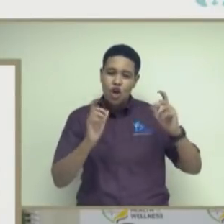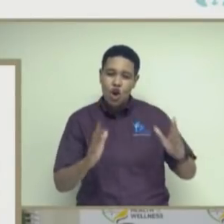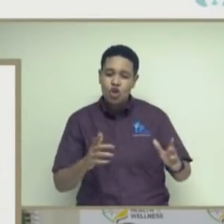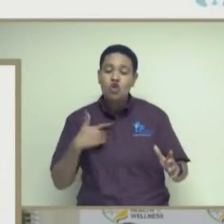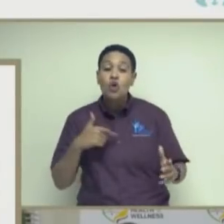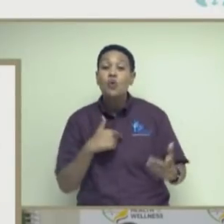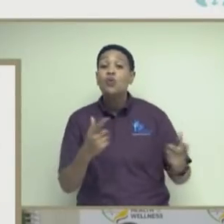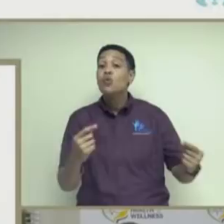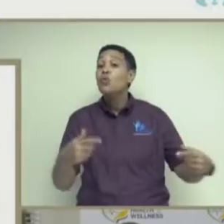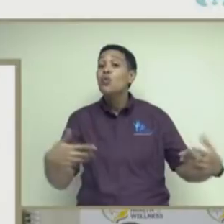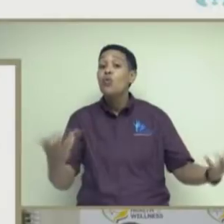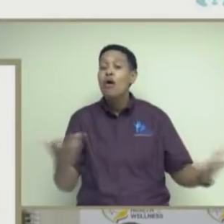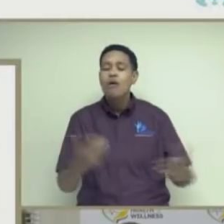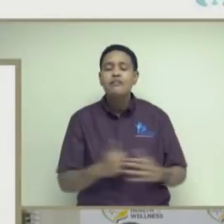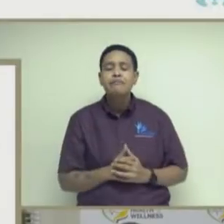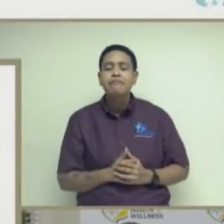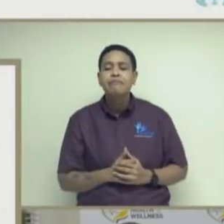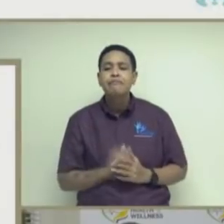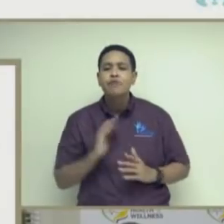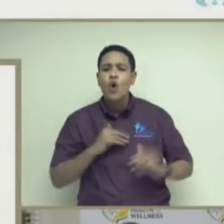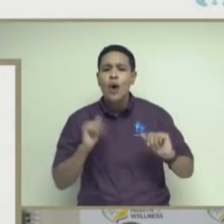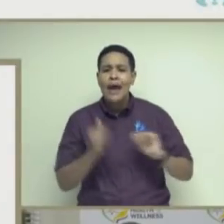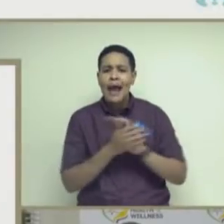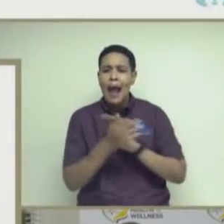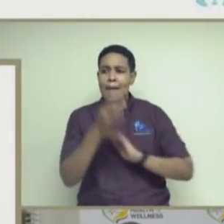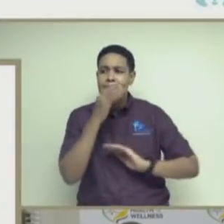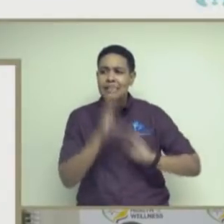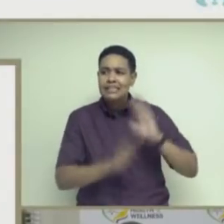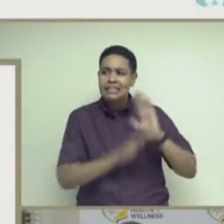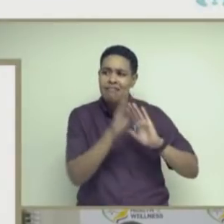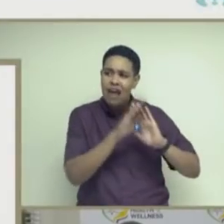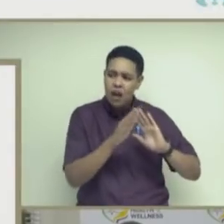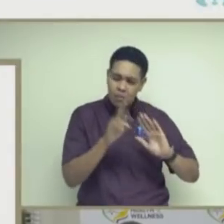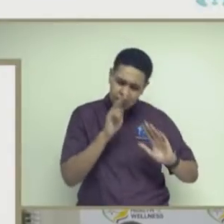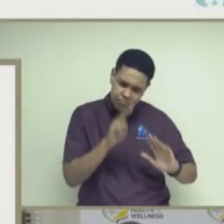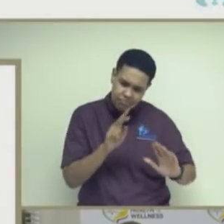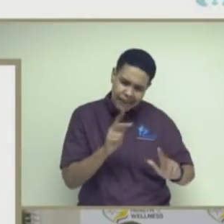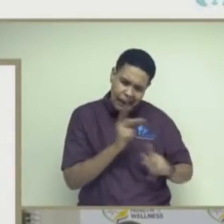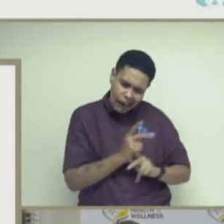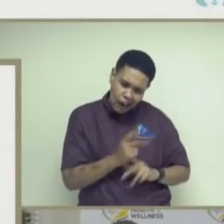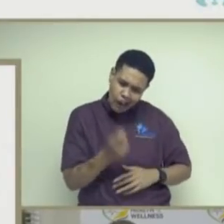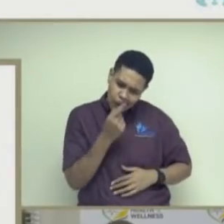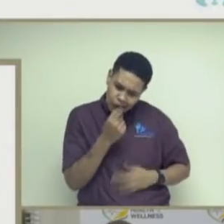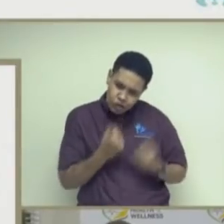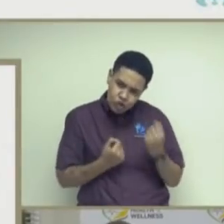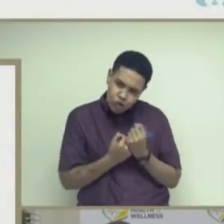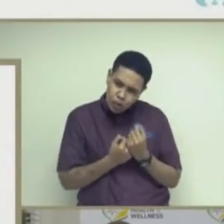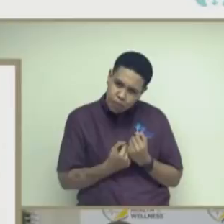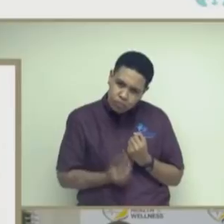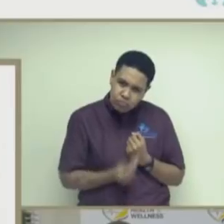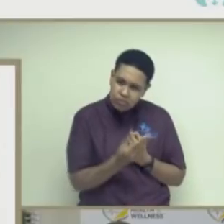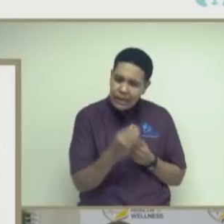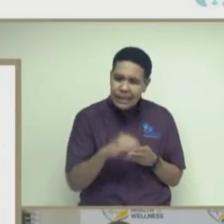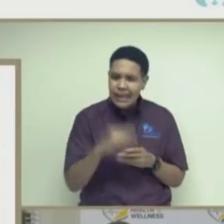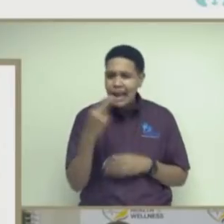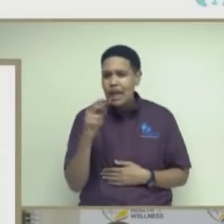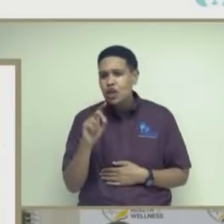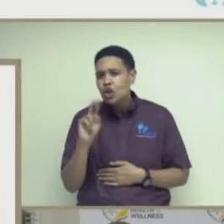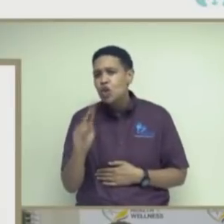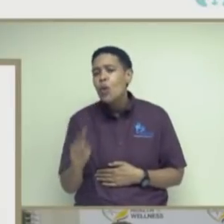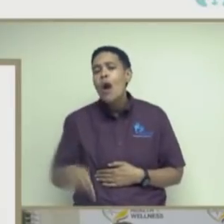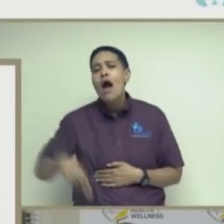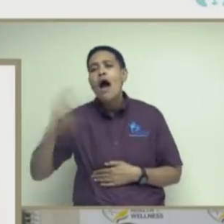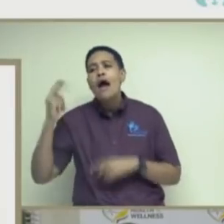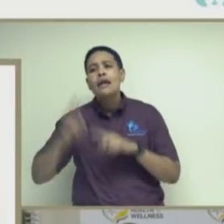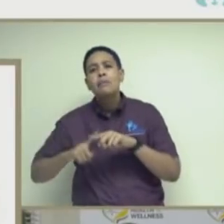We are doing our capacity development in treatment and care for infectious persons in HDU, high